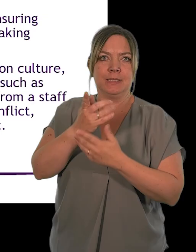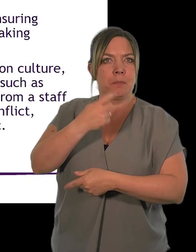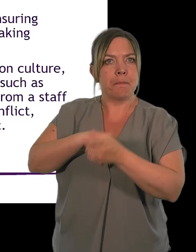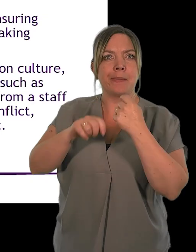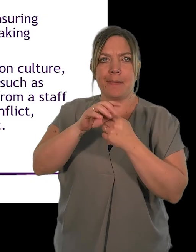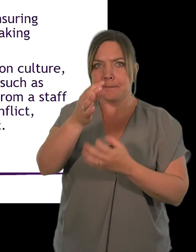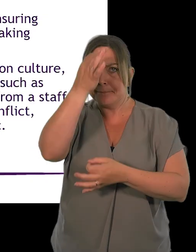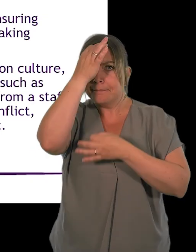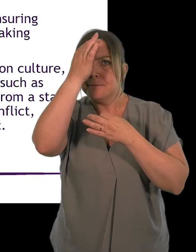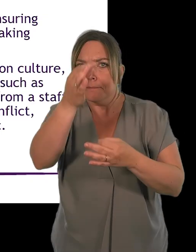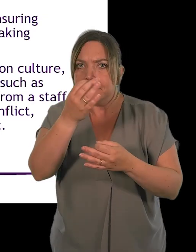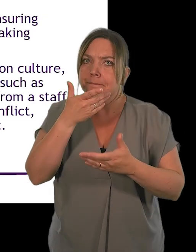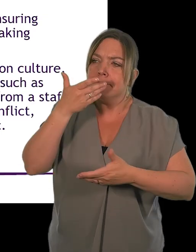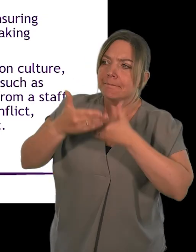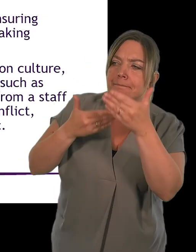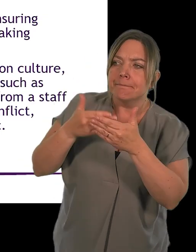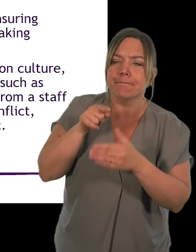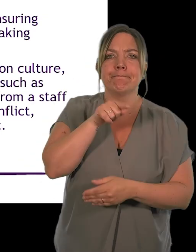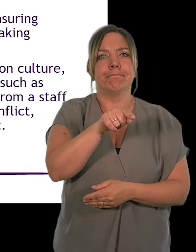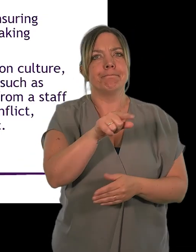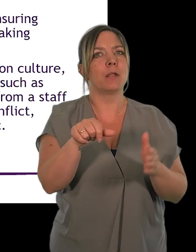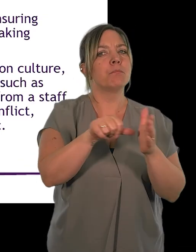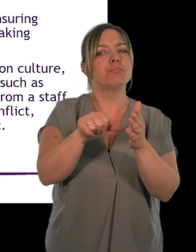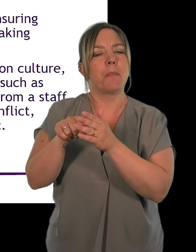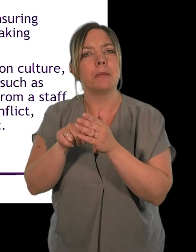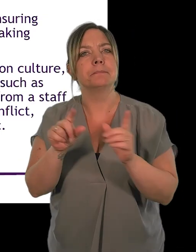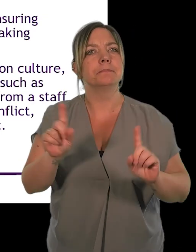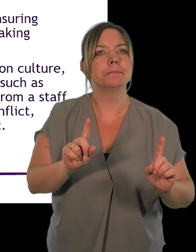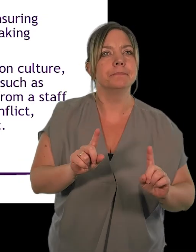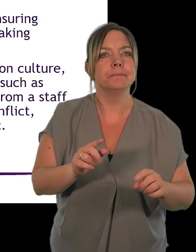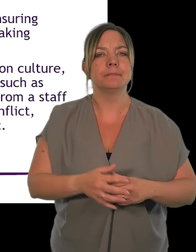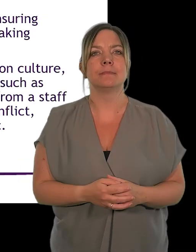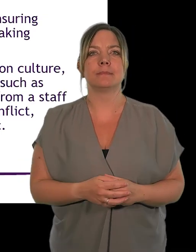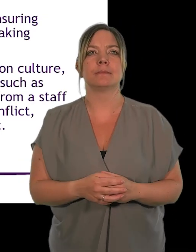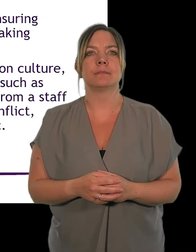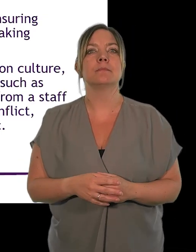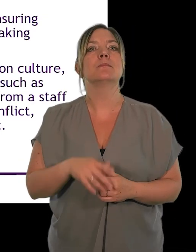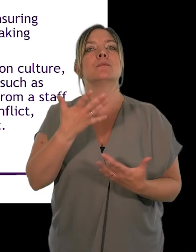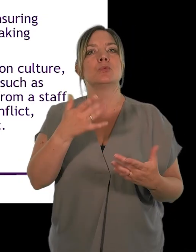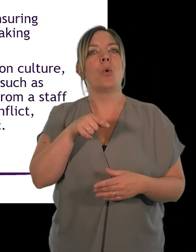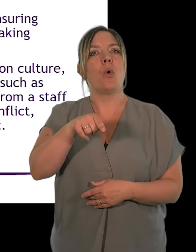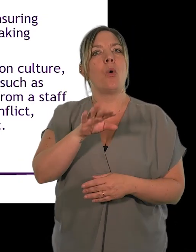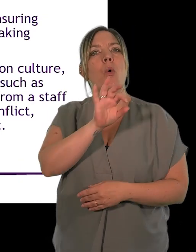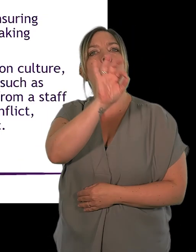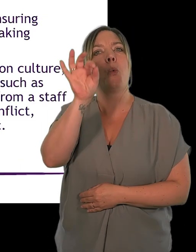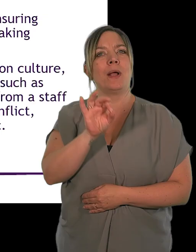when using different types of data when determining